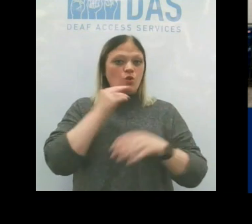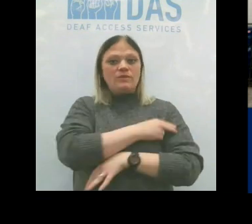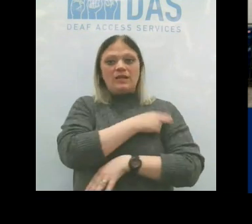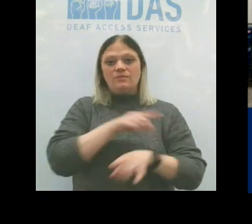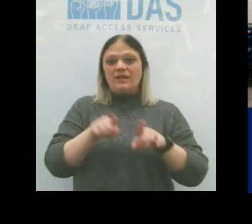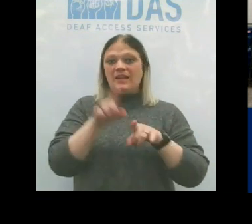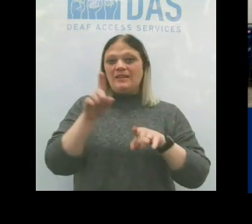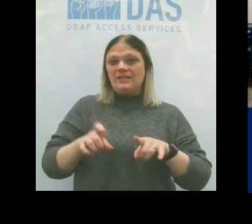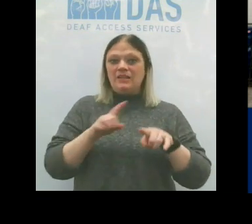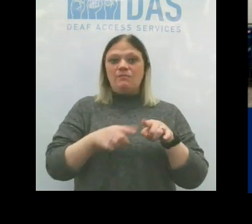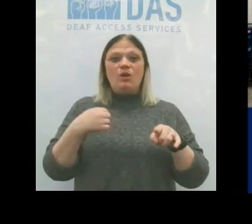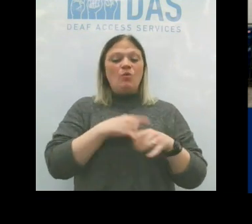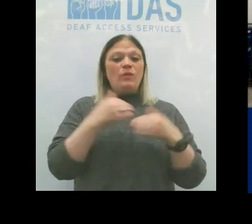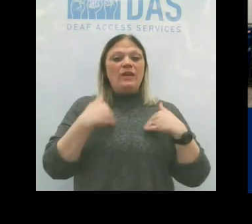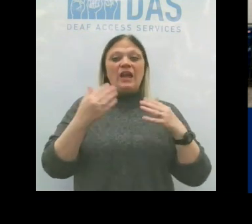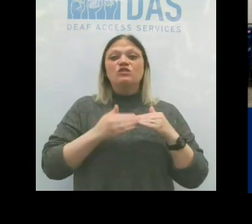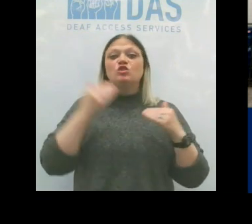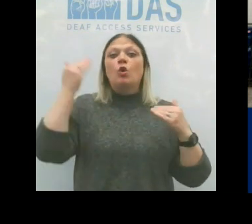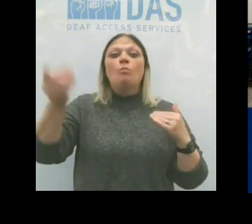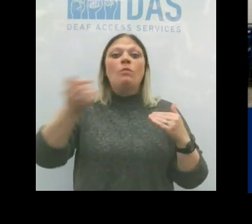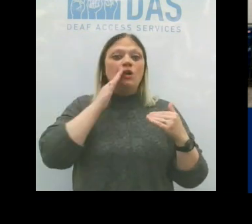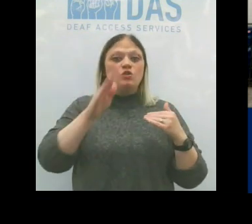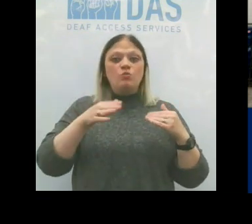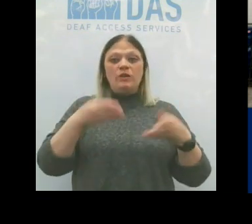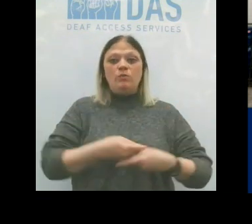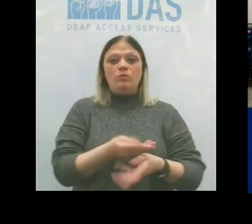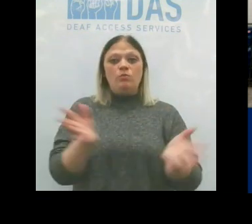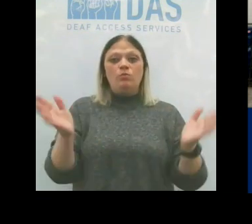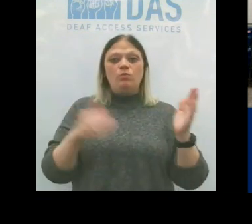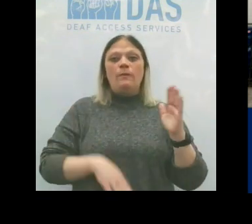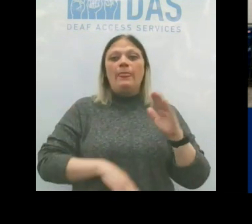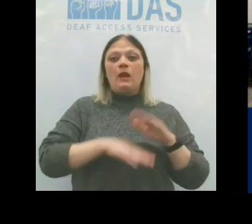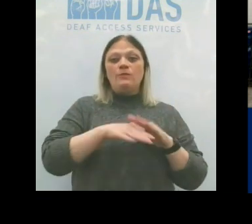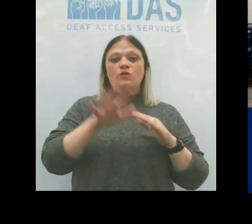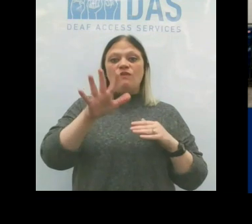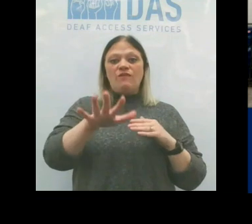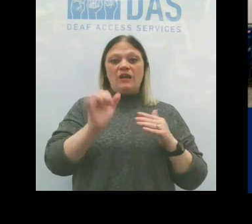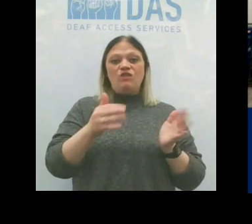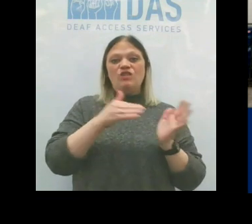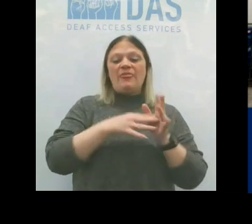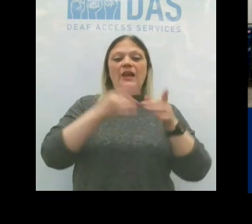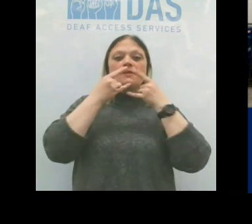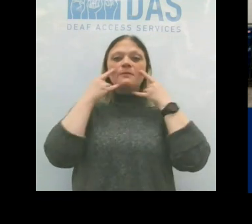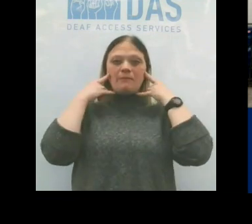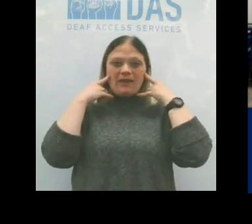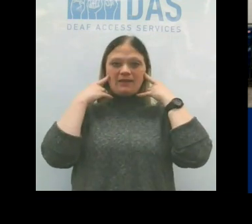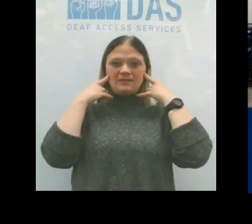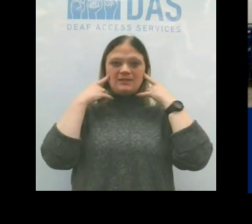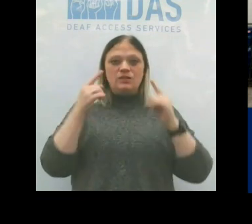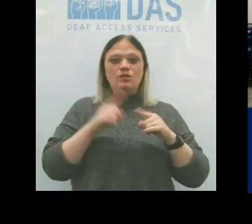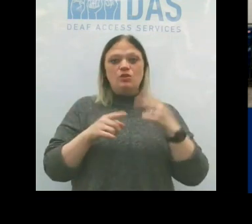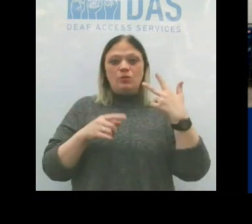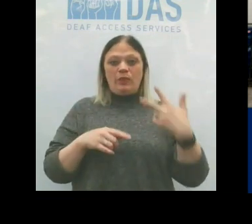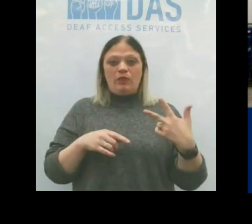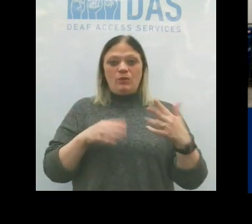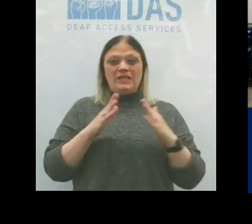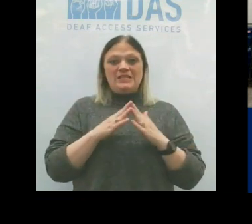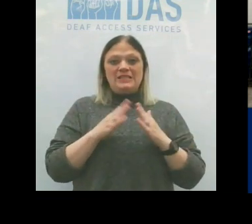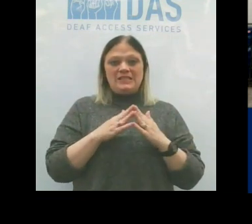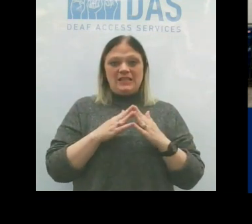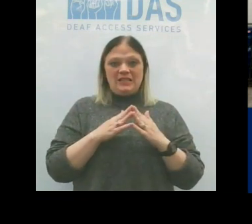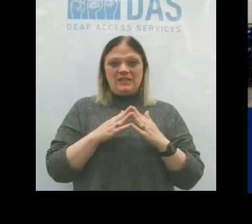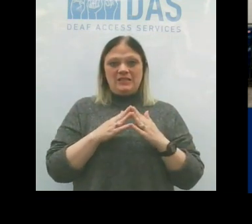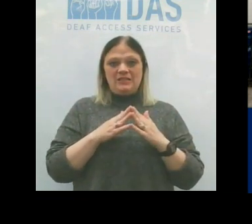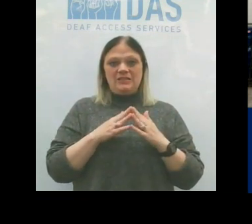needed. But we have so much, we're going to distribute up to 500,000 masks to the 3 cities,